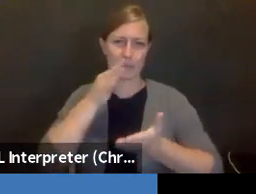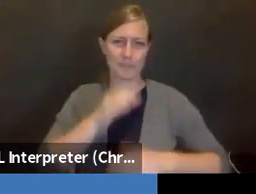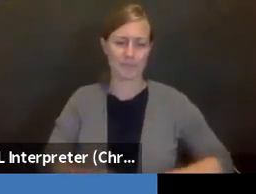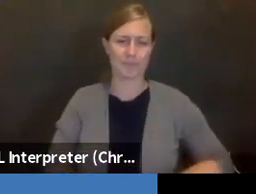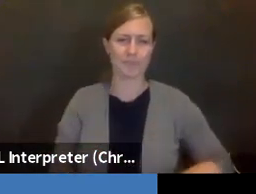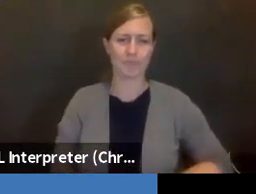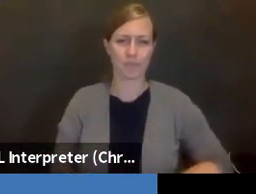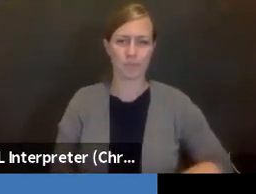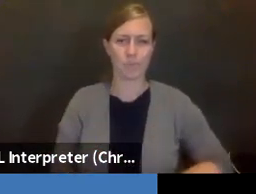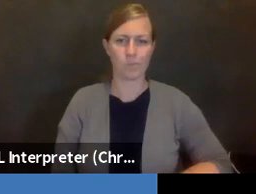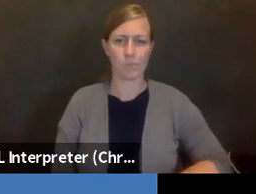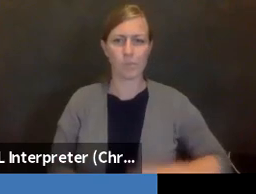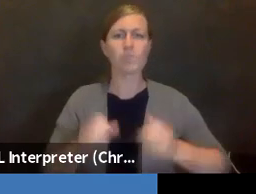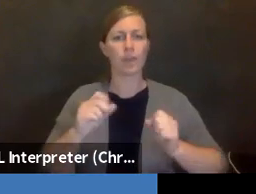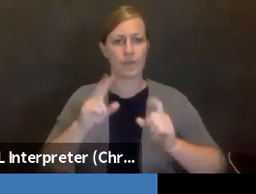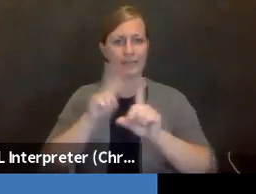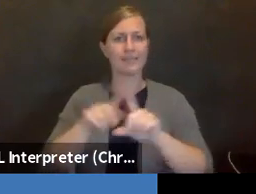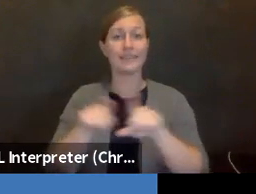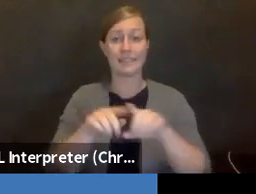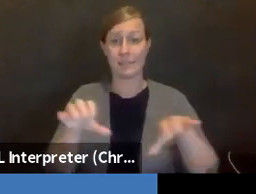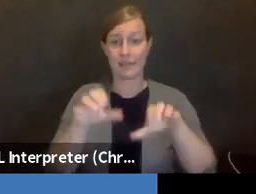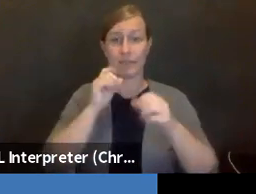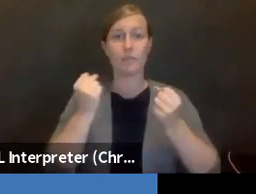And you can assign the same activity to multiple classes too.